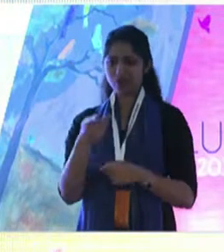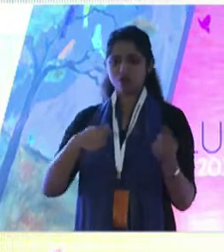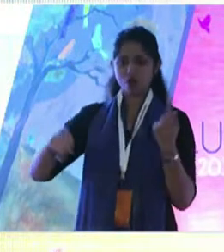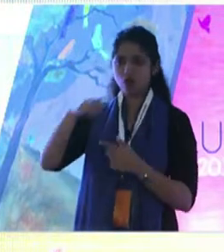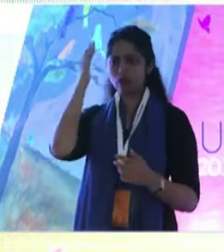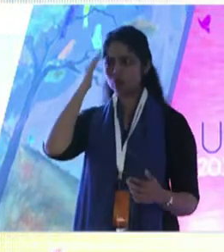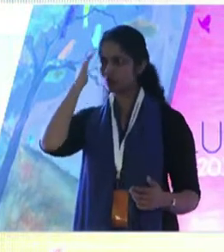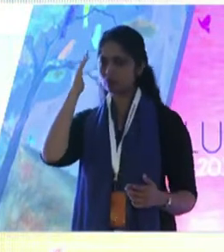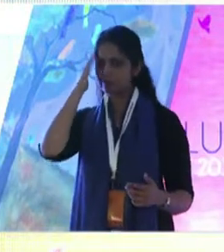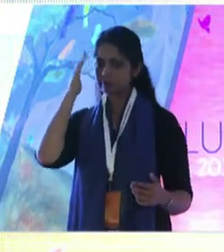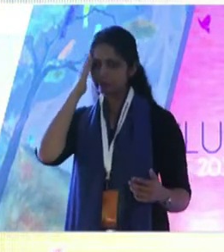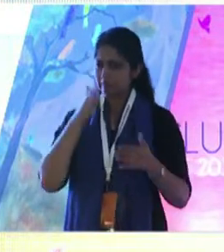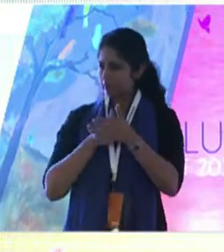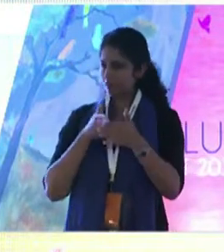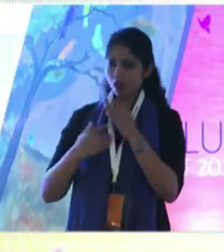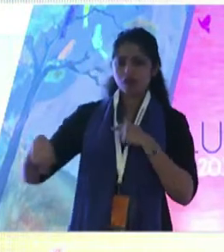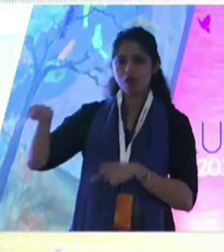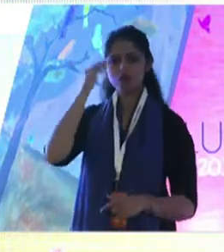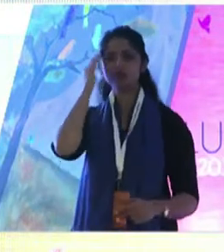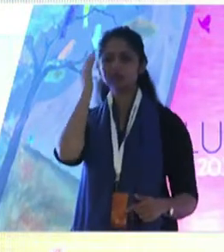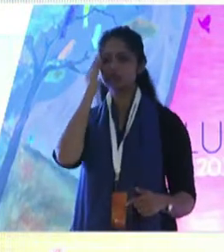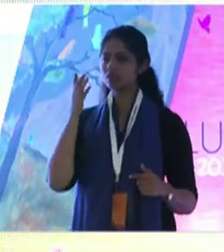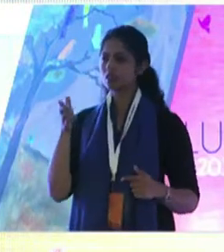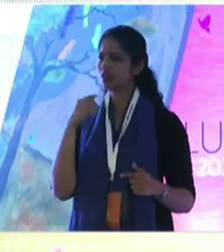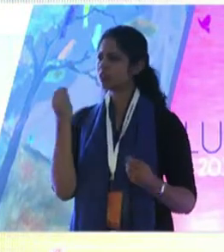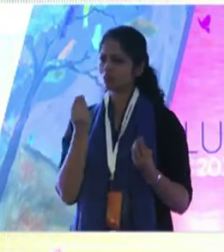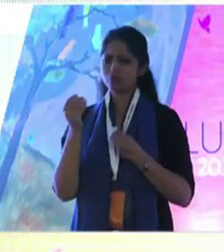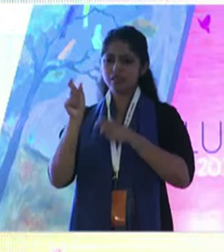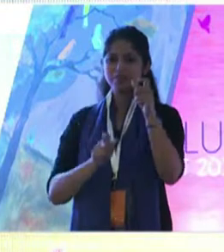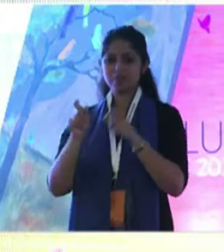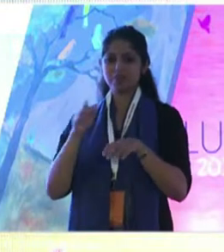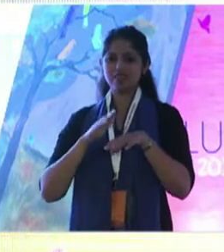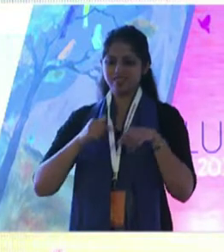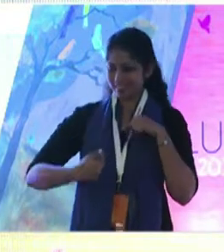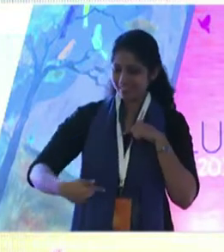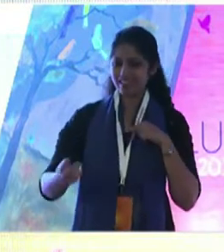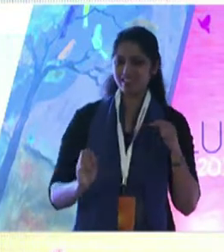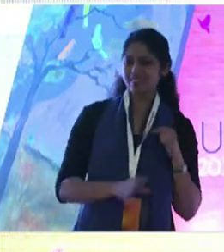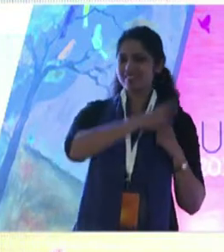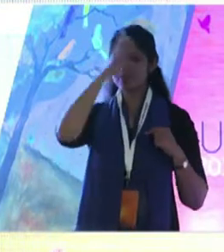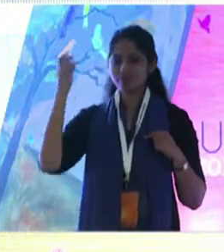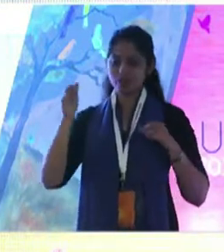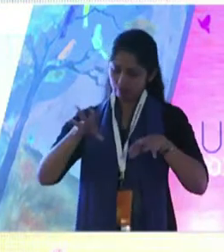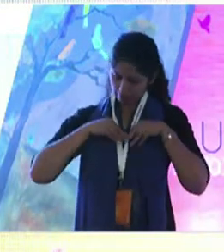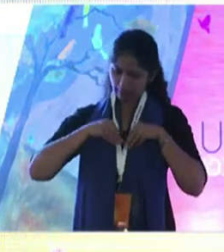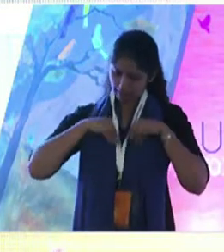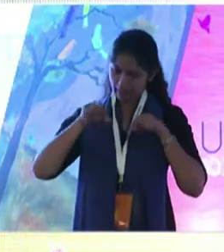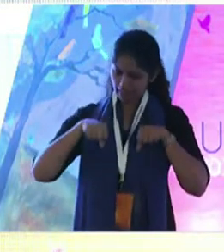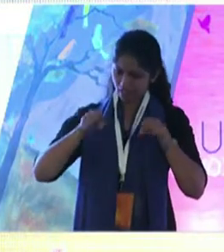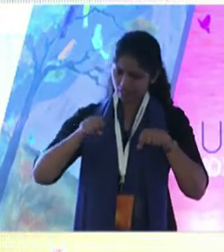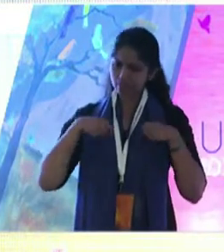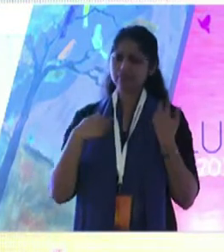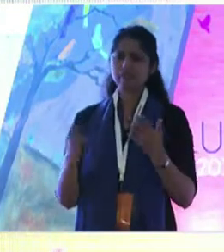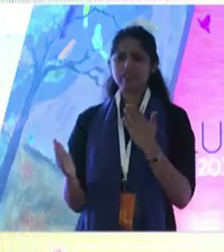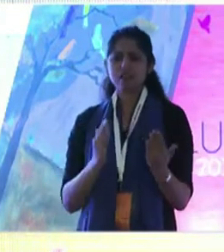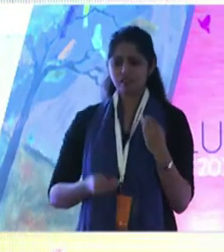and the challenges that they face. These are people who work day in and day out, have committed their lives to the